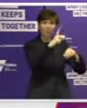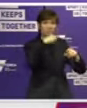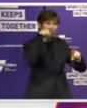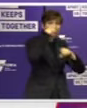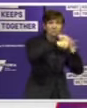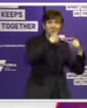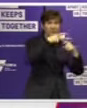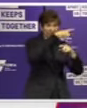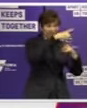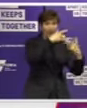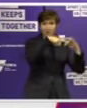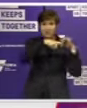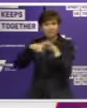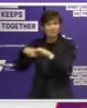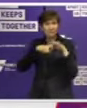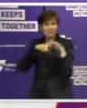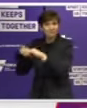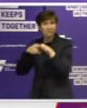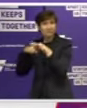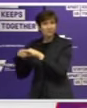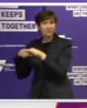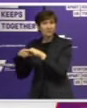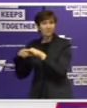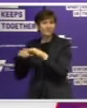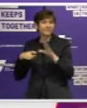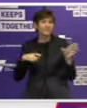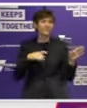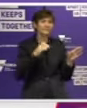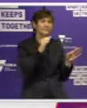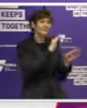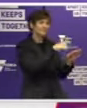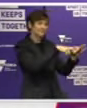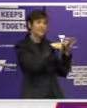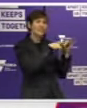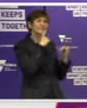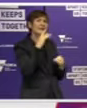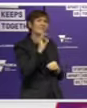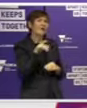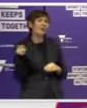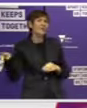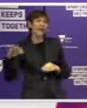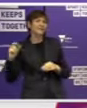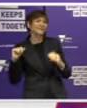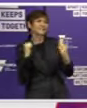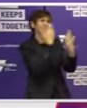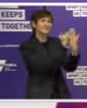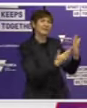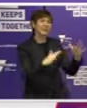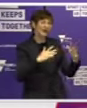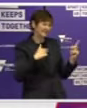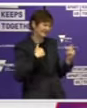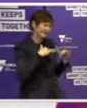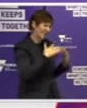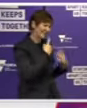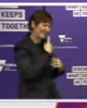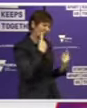view, as they see things. Now, Mr. David Millwood didn't give testimony, Premier. I didn't name that